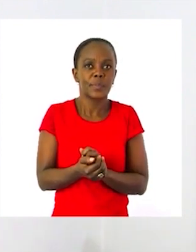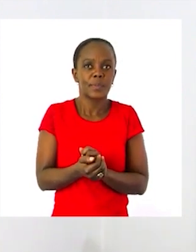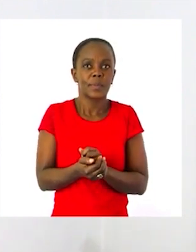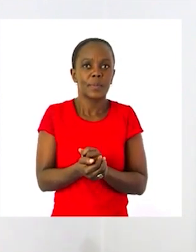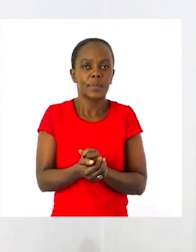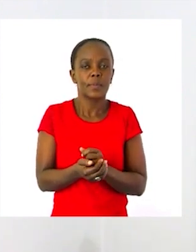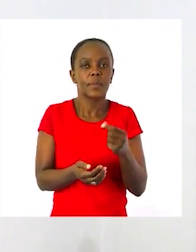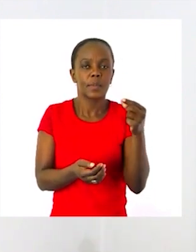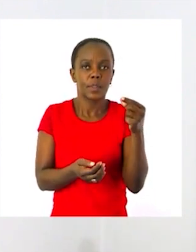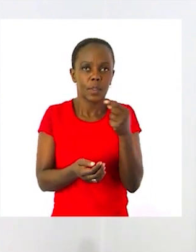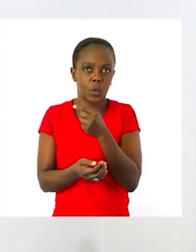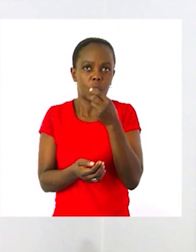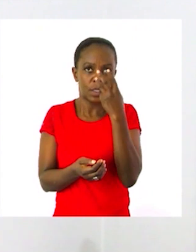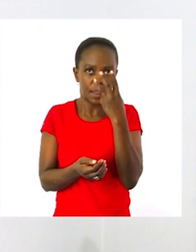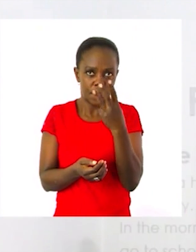Grade 3.